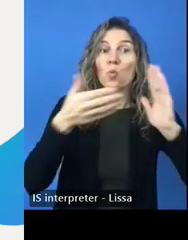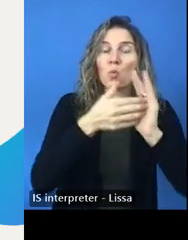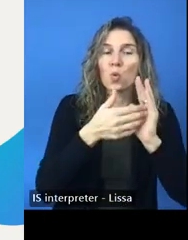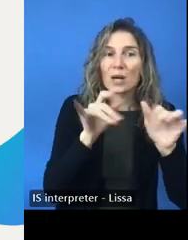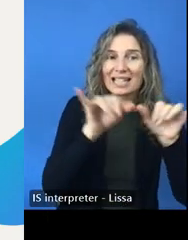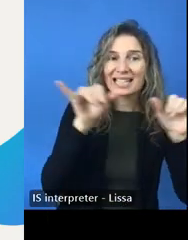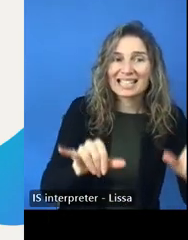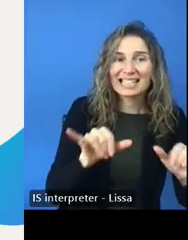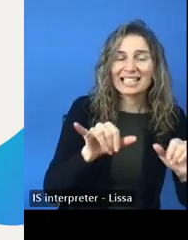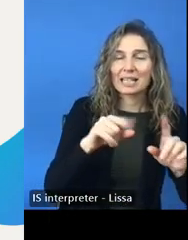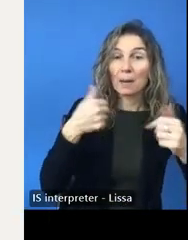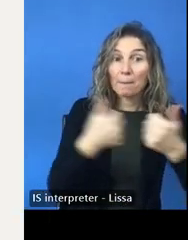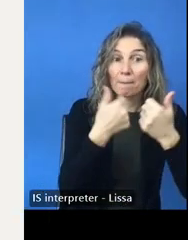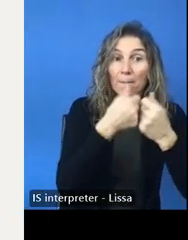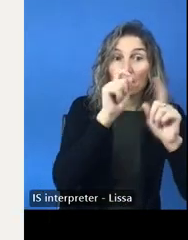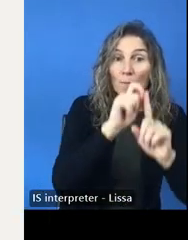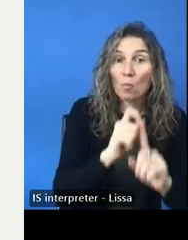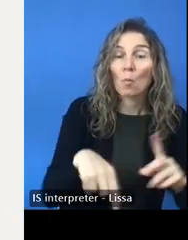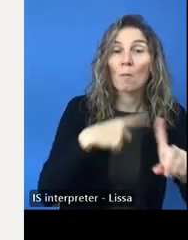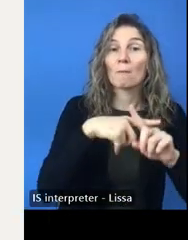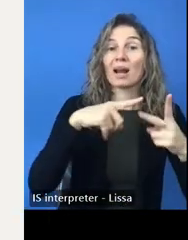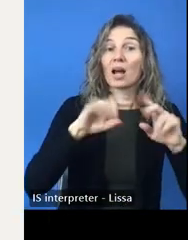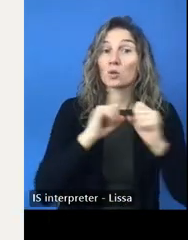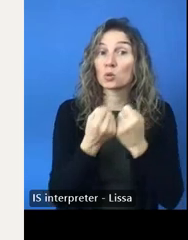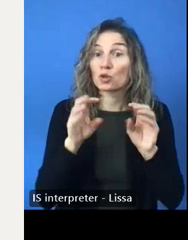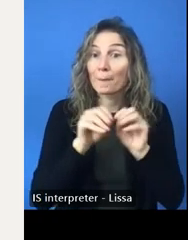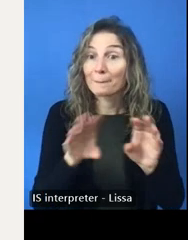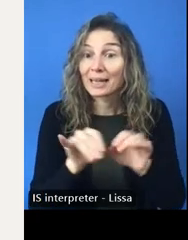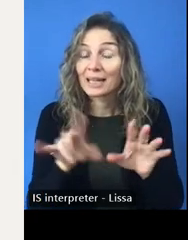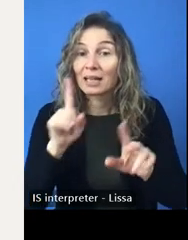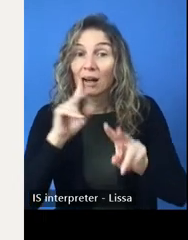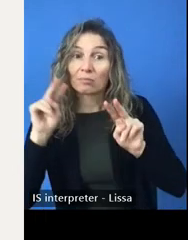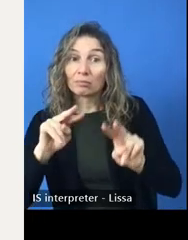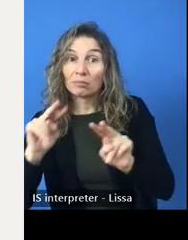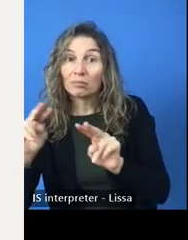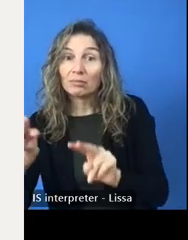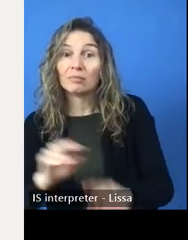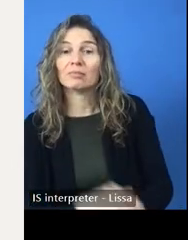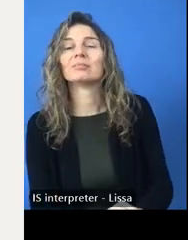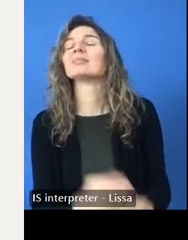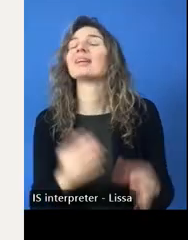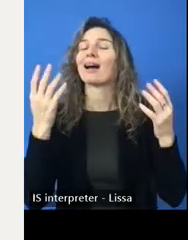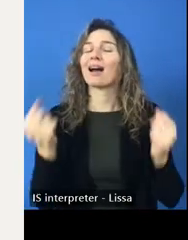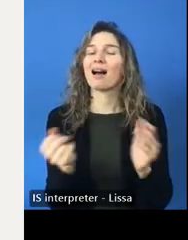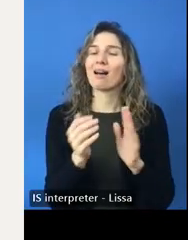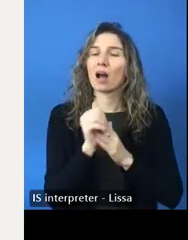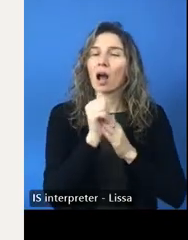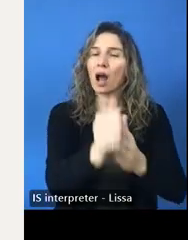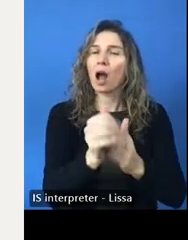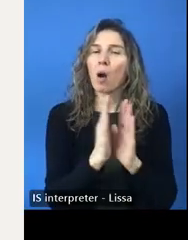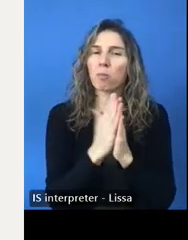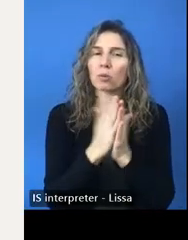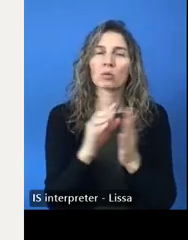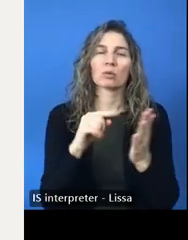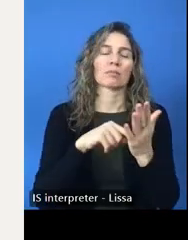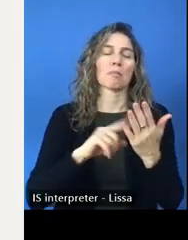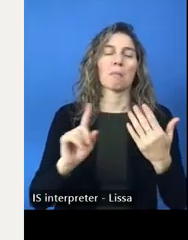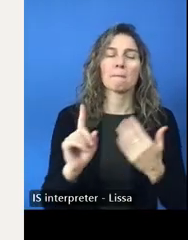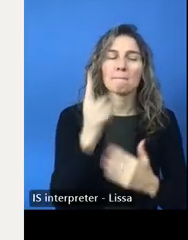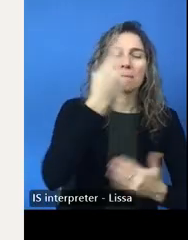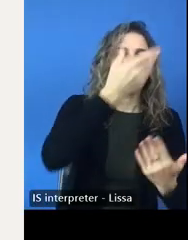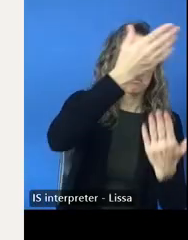social media. Here we can see some of the elements of our guidebook with the main page statistics where people can